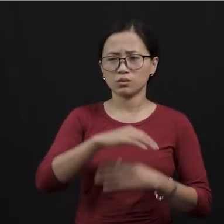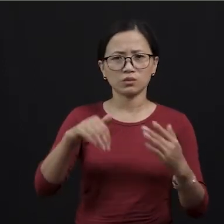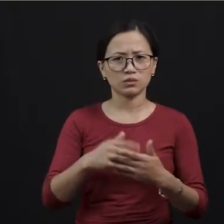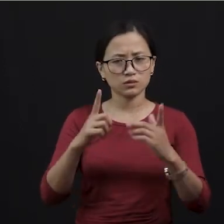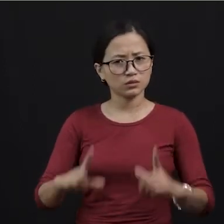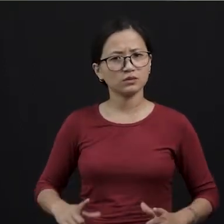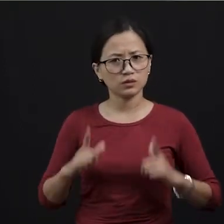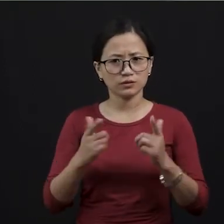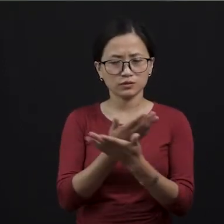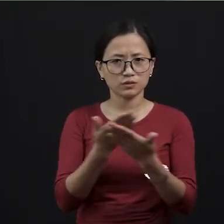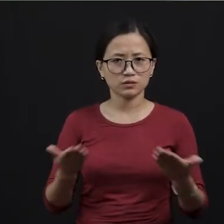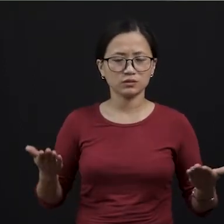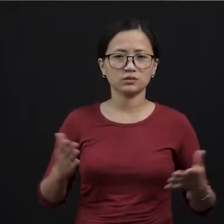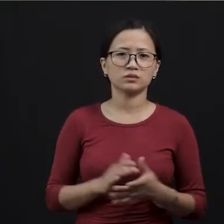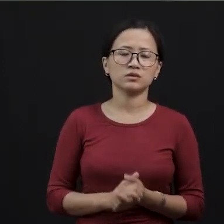things.